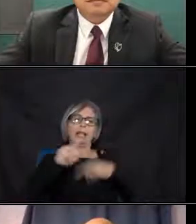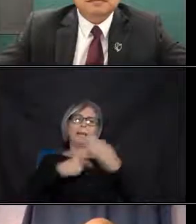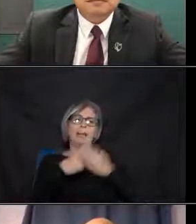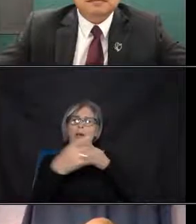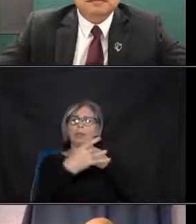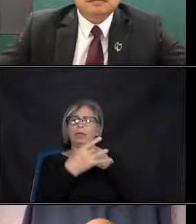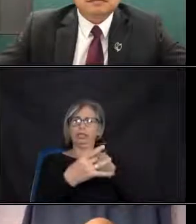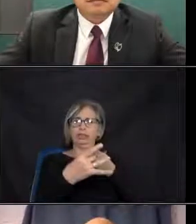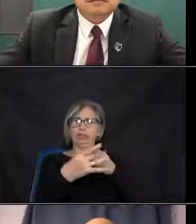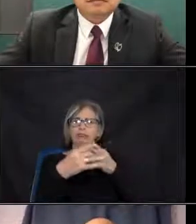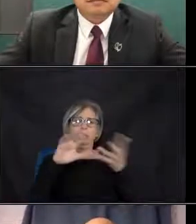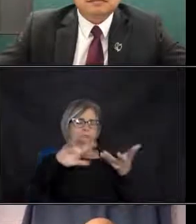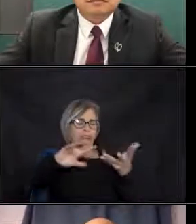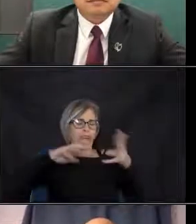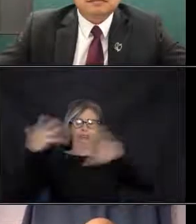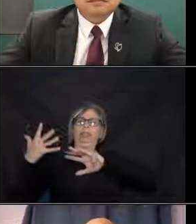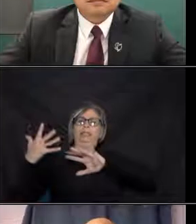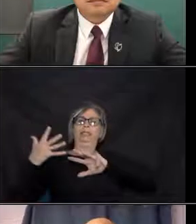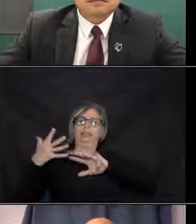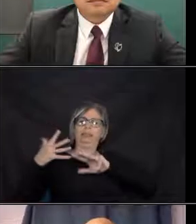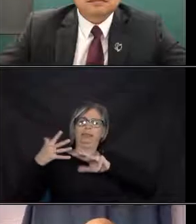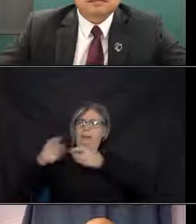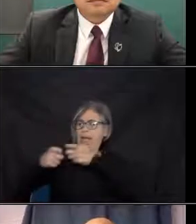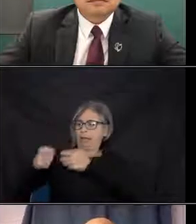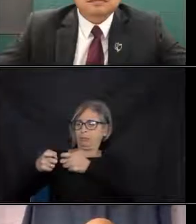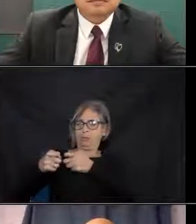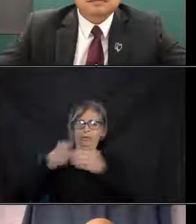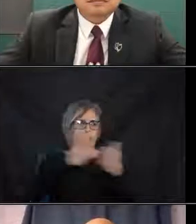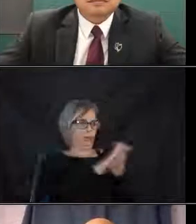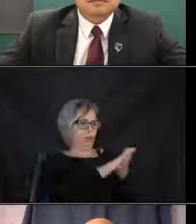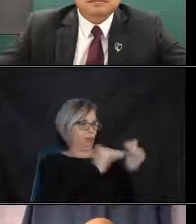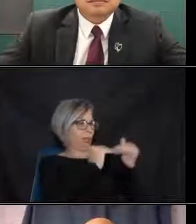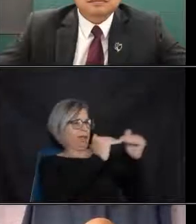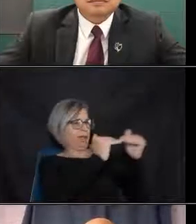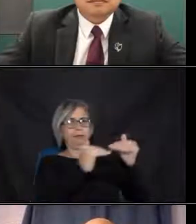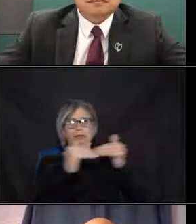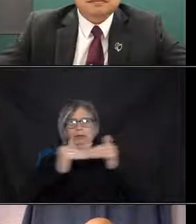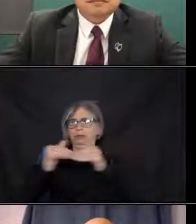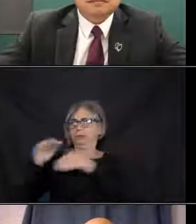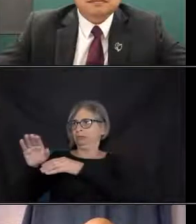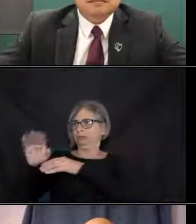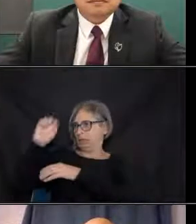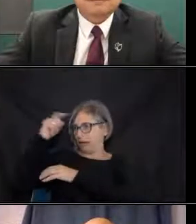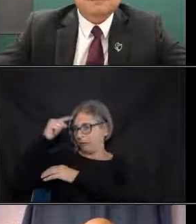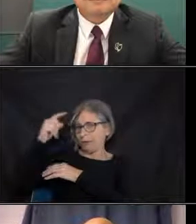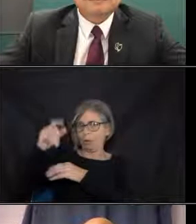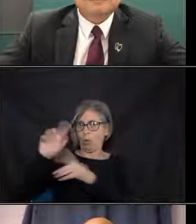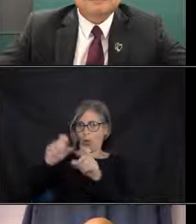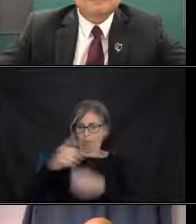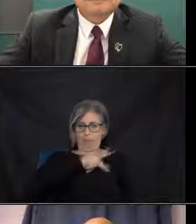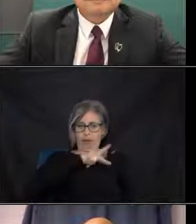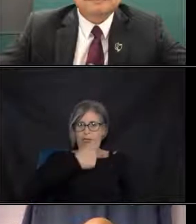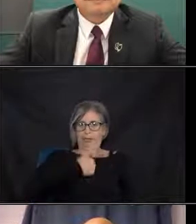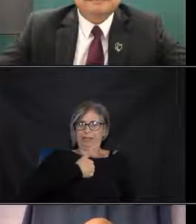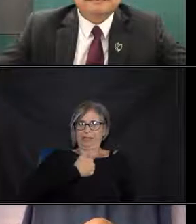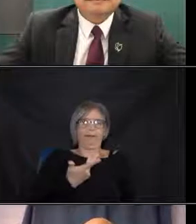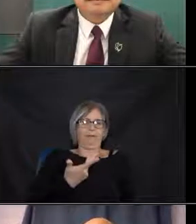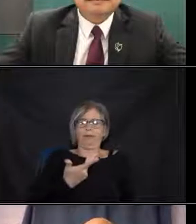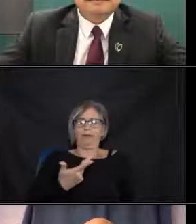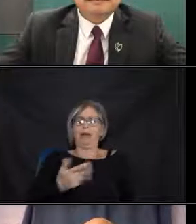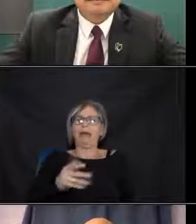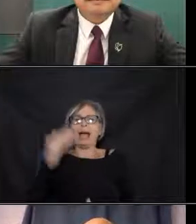management, whether it's at the school district level or at the city level or my own endeavors, whatever I'm up to. And I think that the